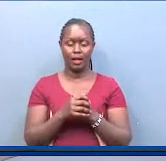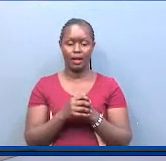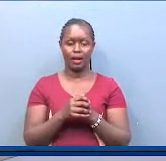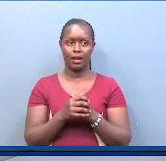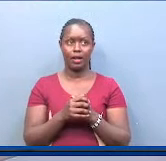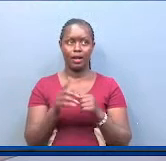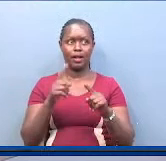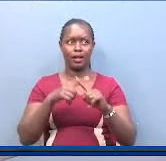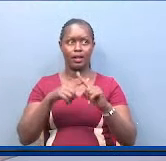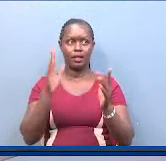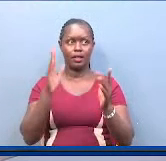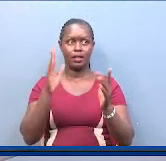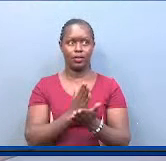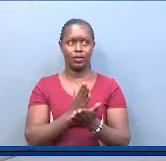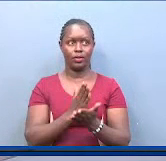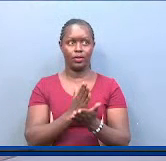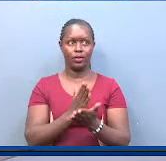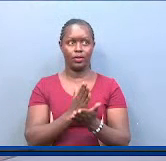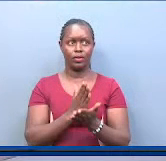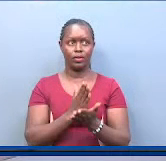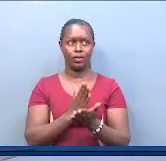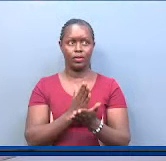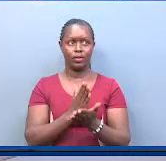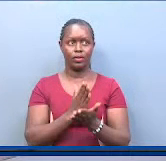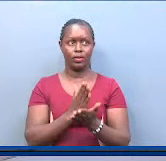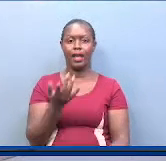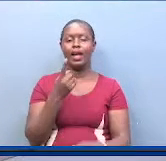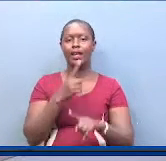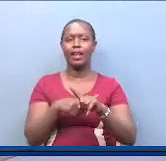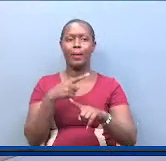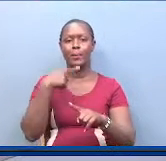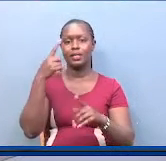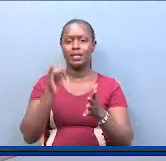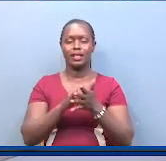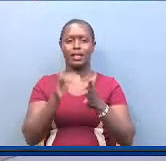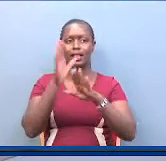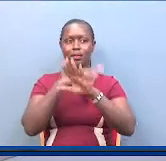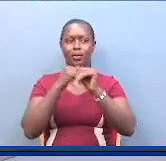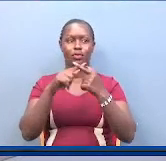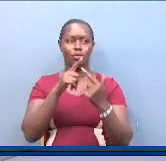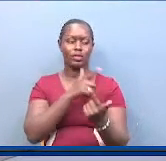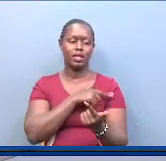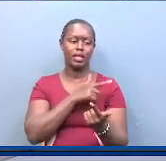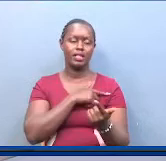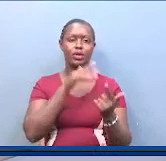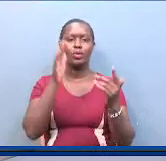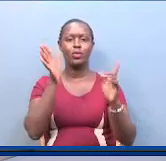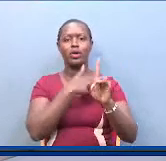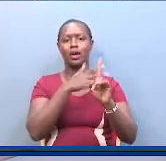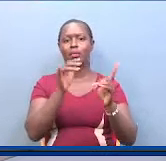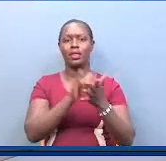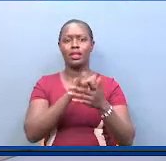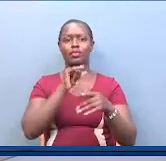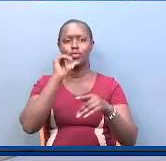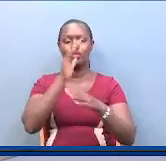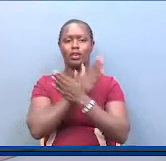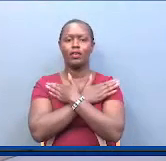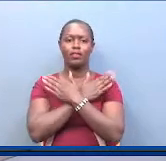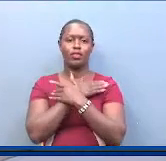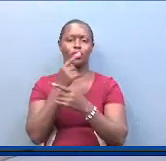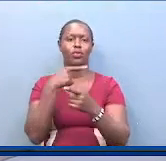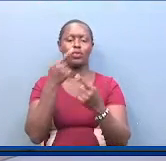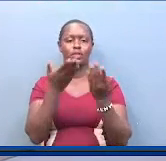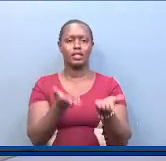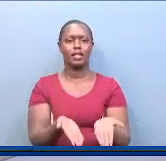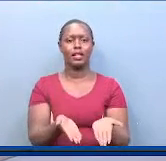the truth, so you want us to lie? No, but when he suggests as though the president was lazy to campaign, that's not a friend who was standing with him, is